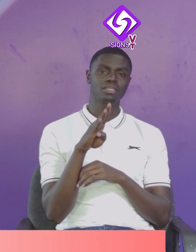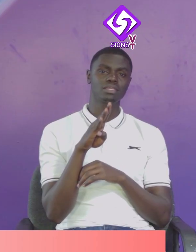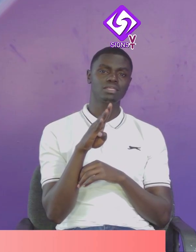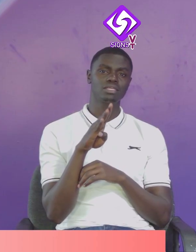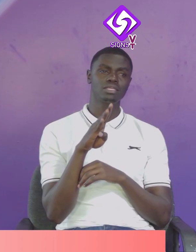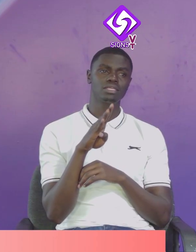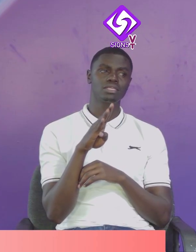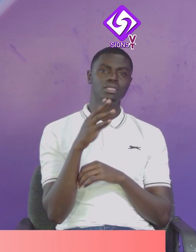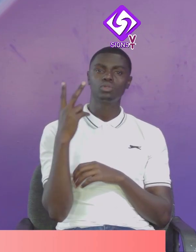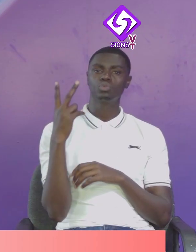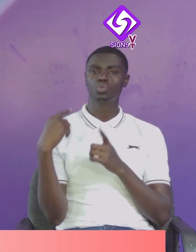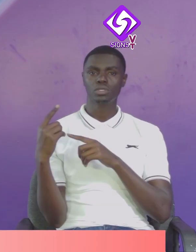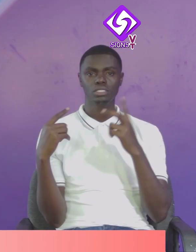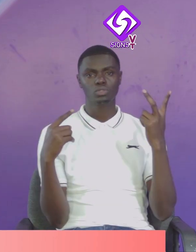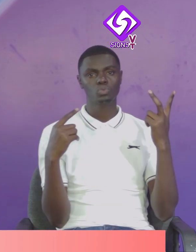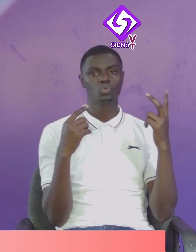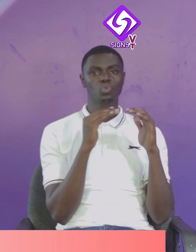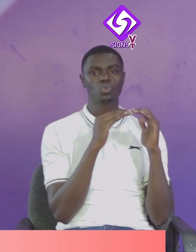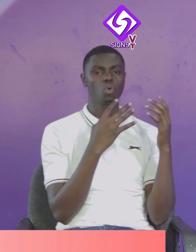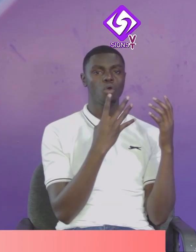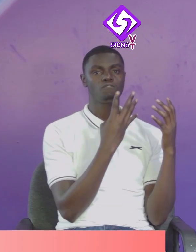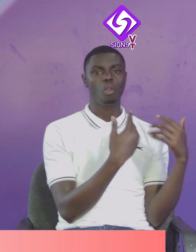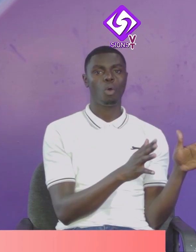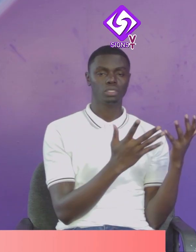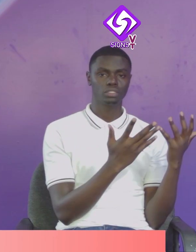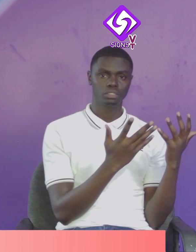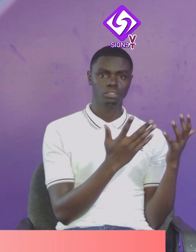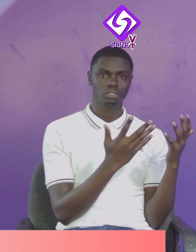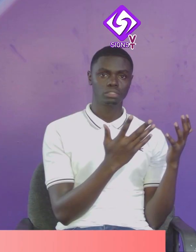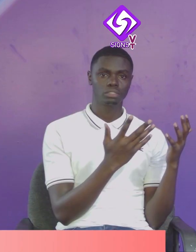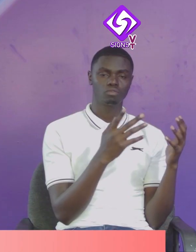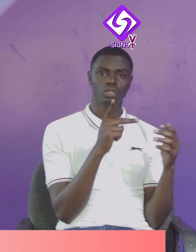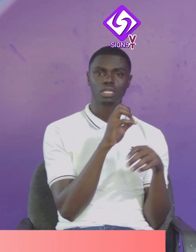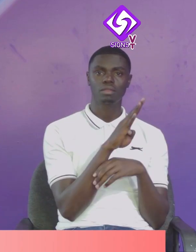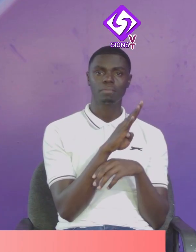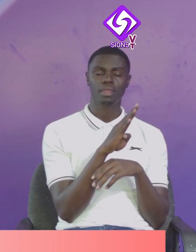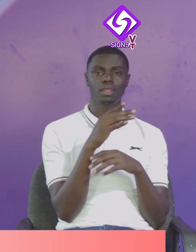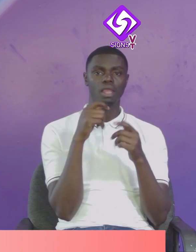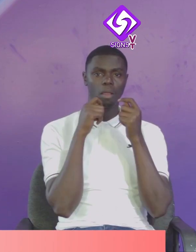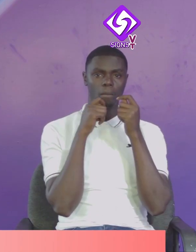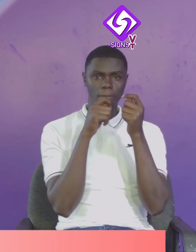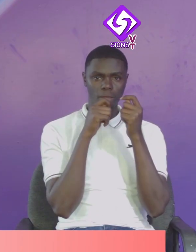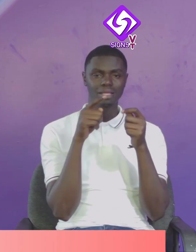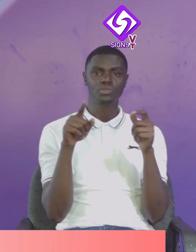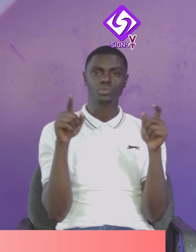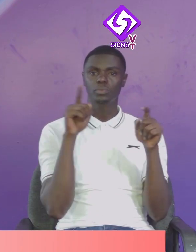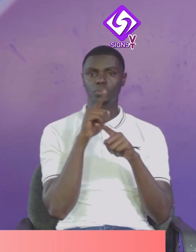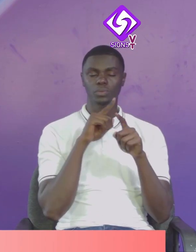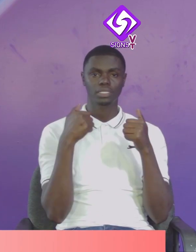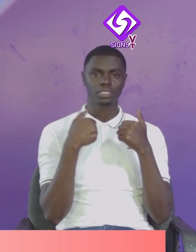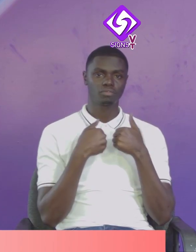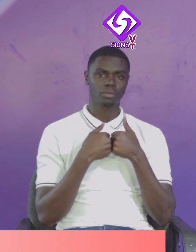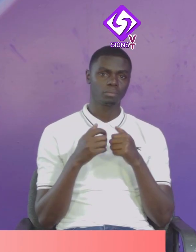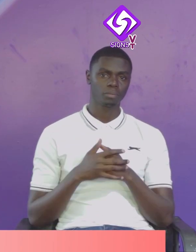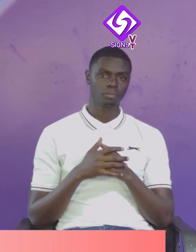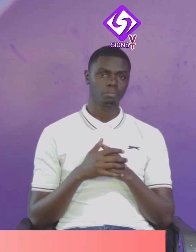2 wins, 2 draws, 4 losses so far for KCB. Against Mara Sugar, this will be a tough one for them. Or